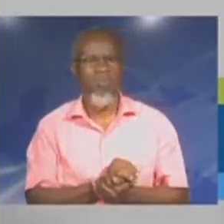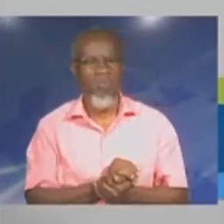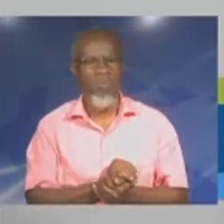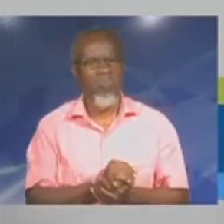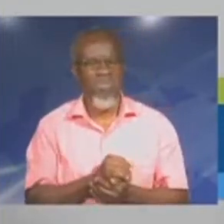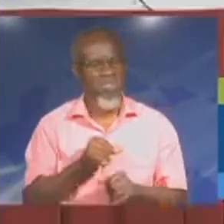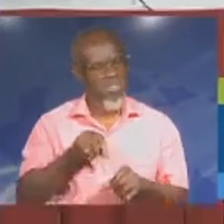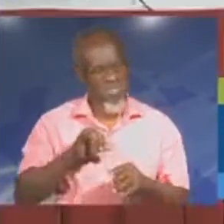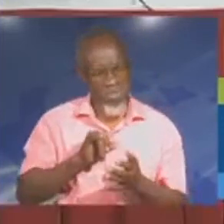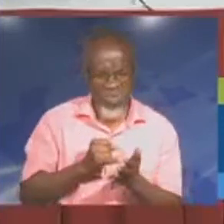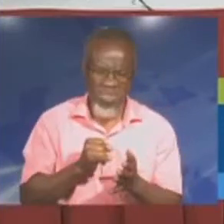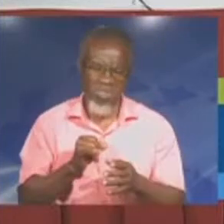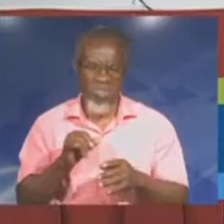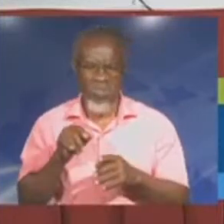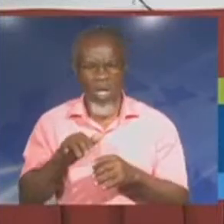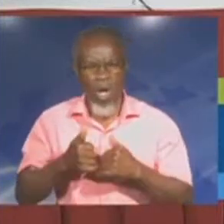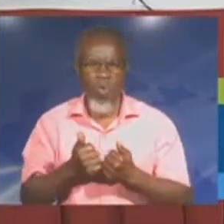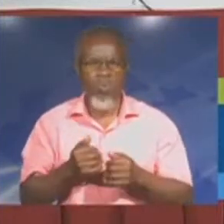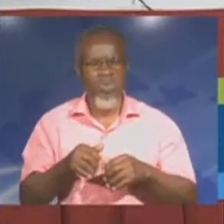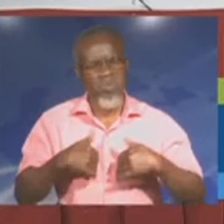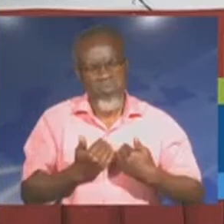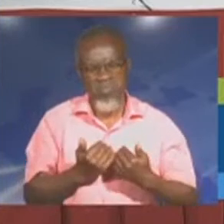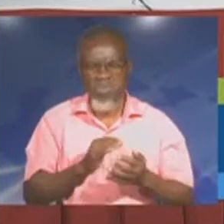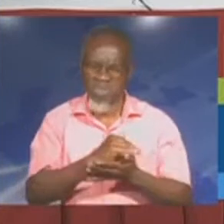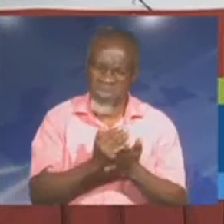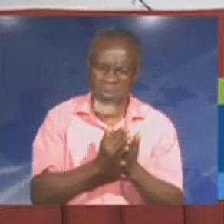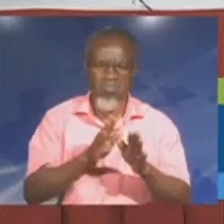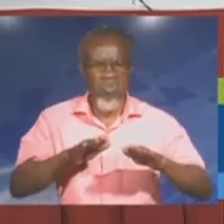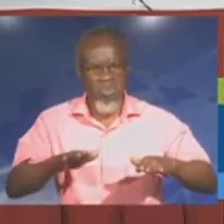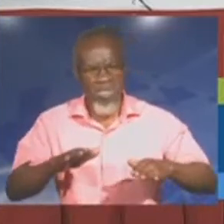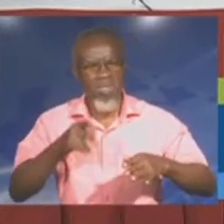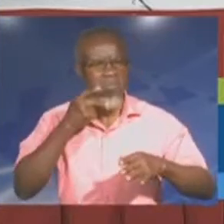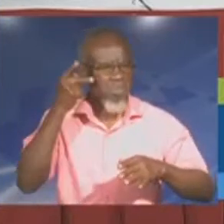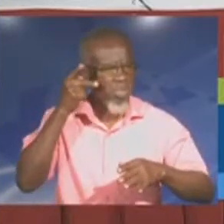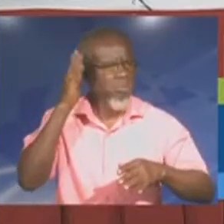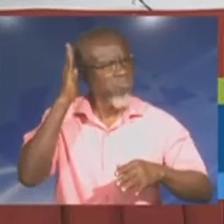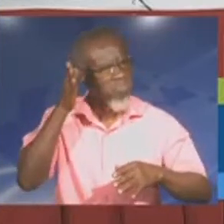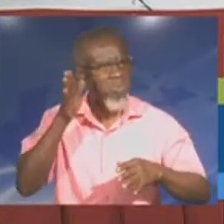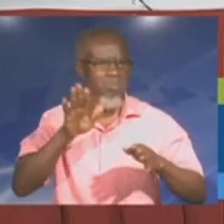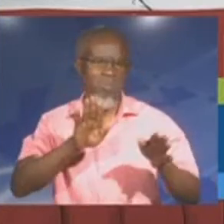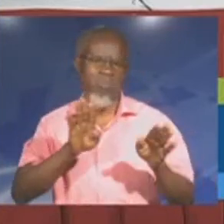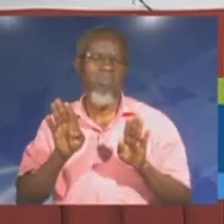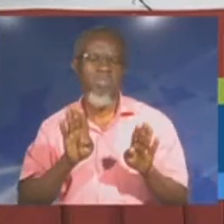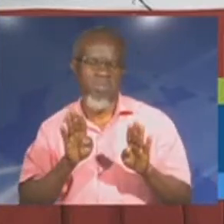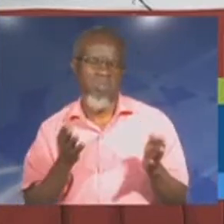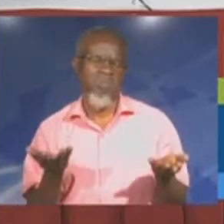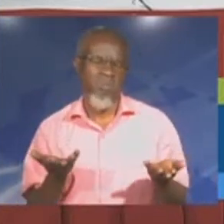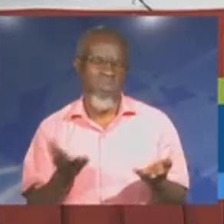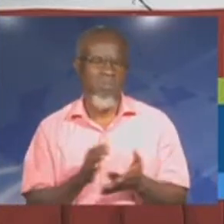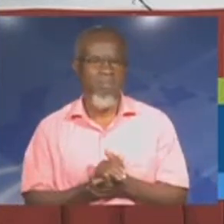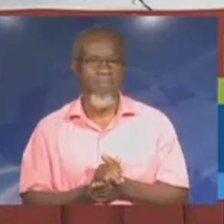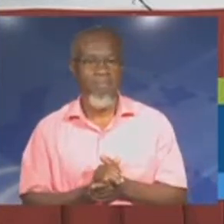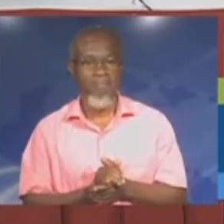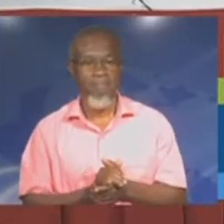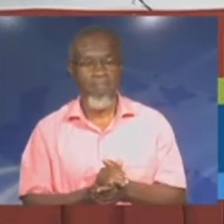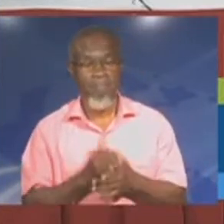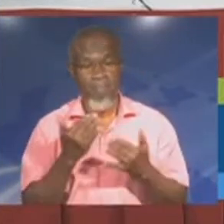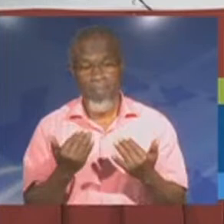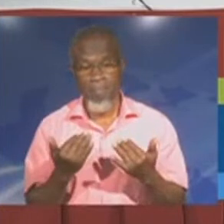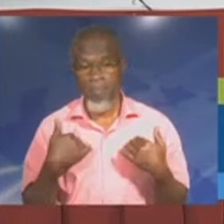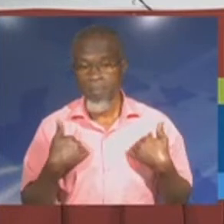feel. Okay? Thank you very much, Alicia. And thank you, Minister. With that, we go to